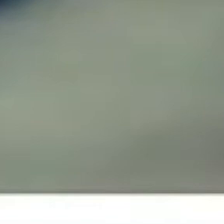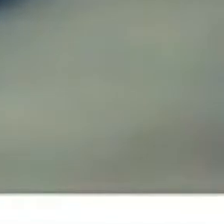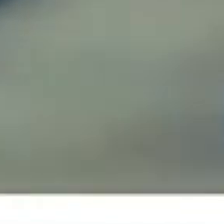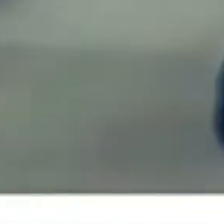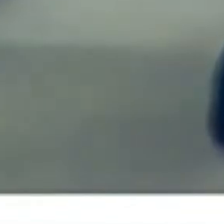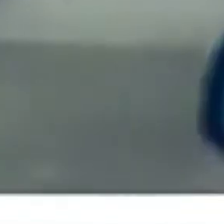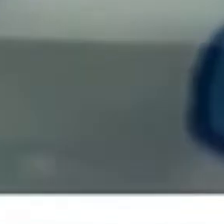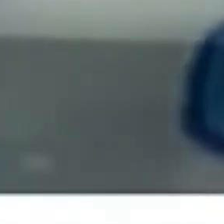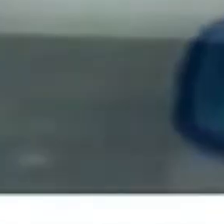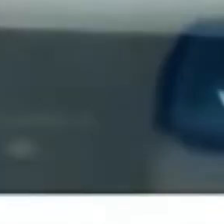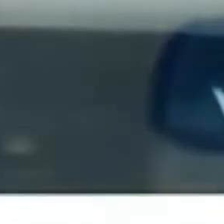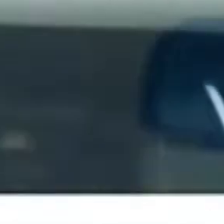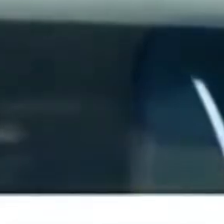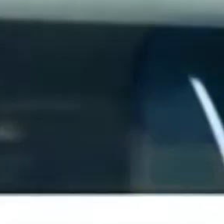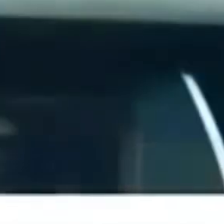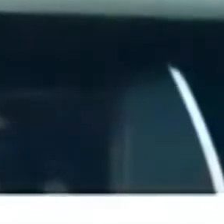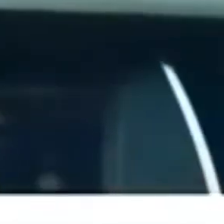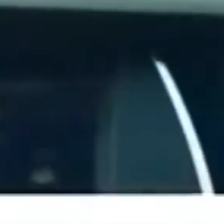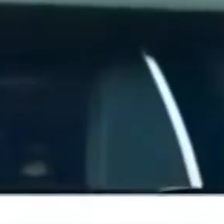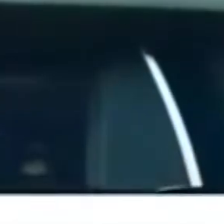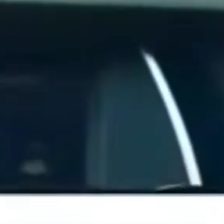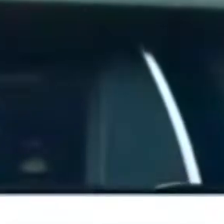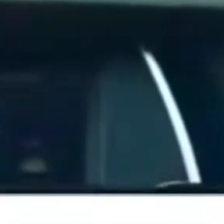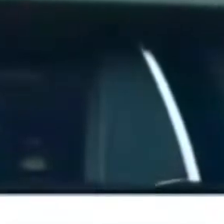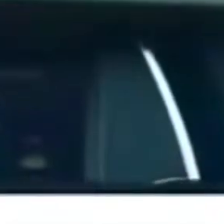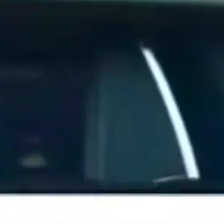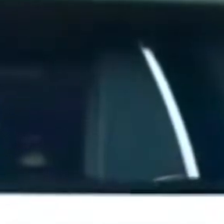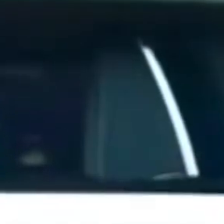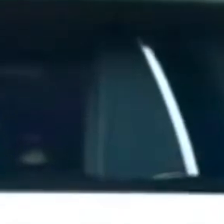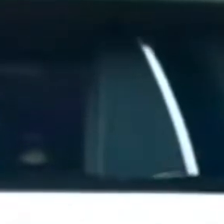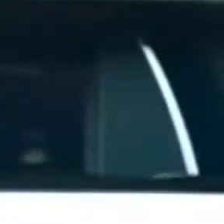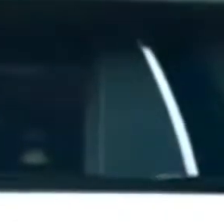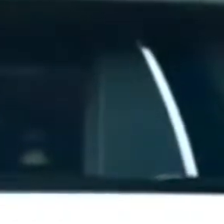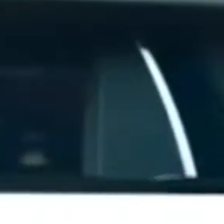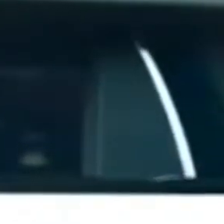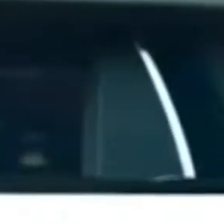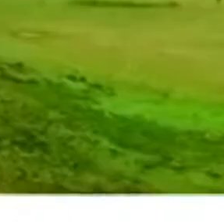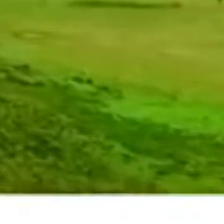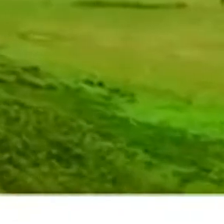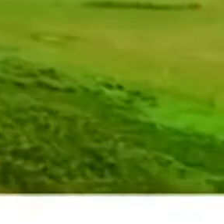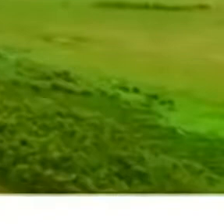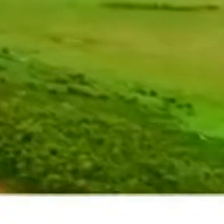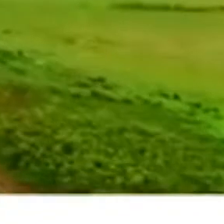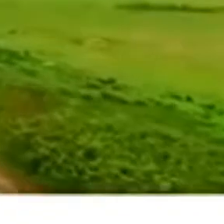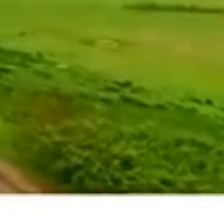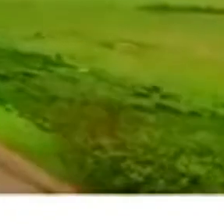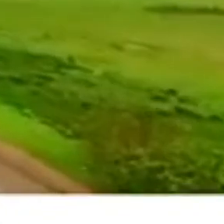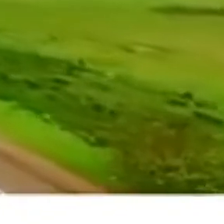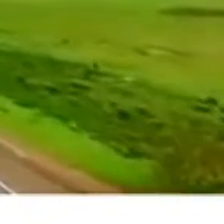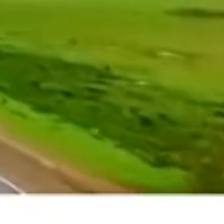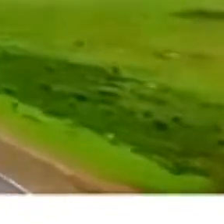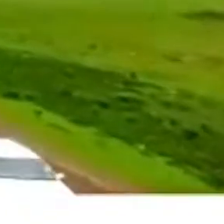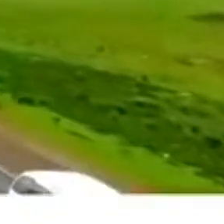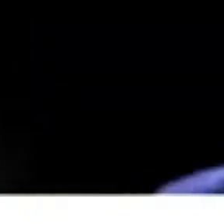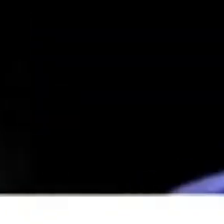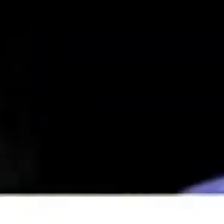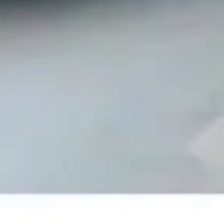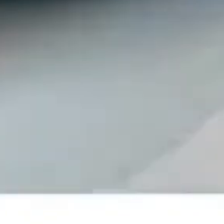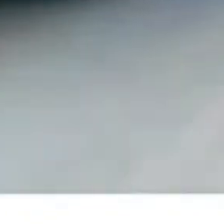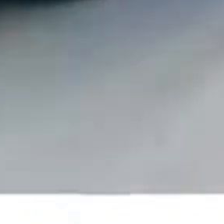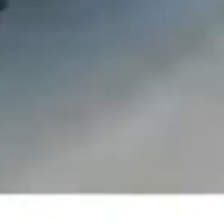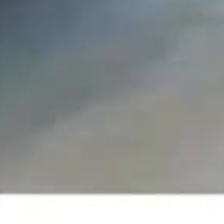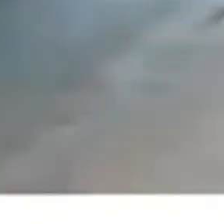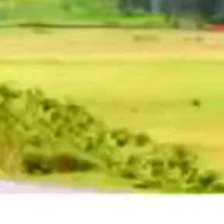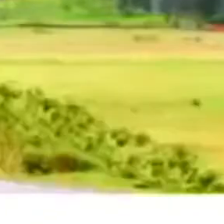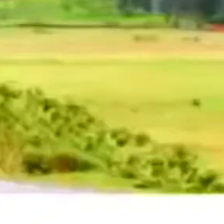safety and that of others. When driving, ensure your speed is within the stipulated limits. The road ahead is clear before overtaking.